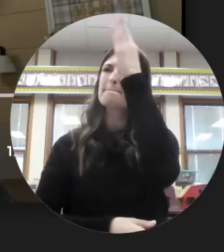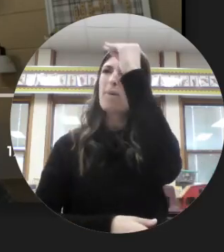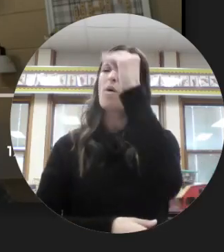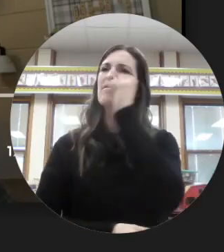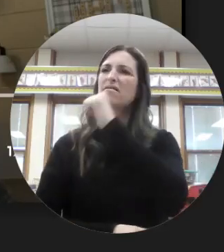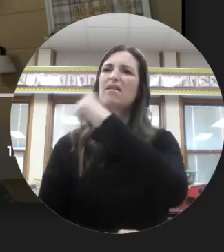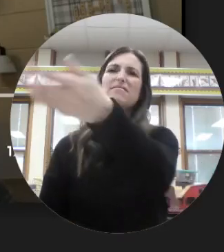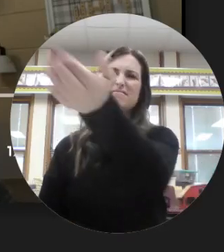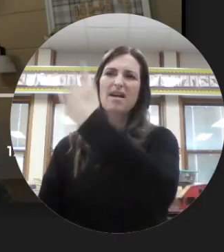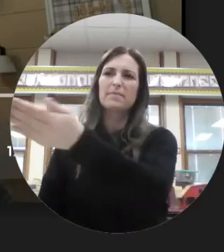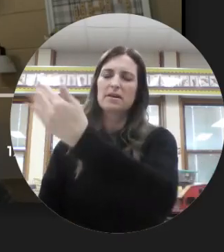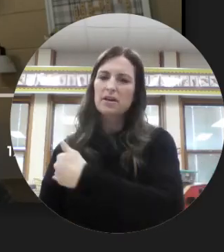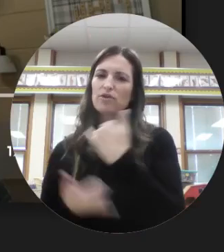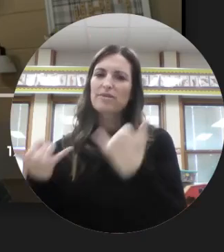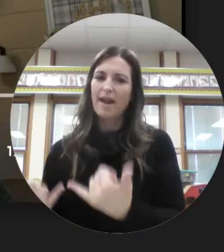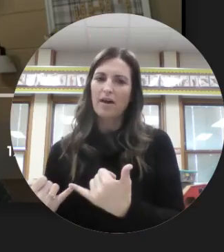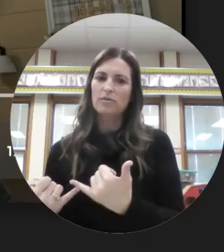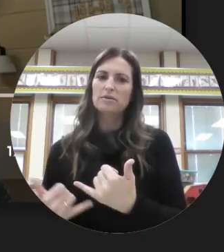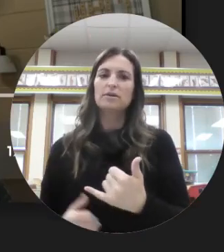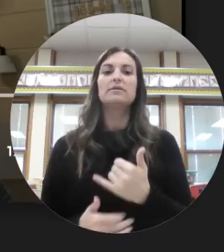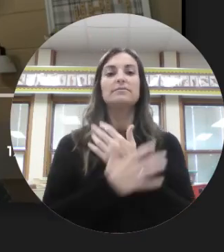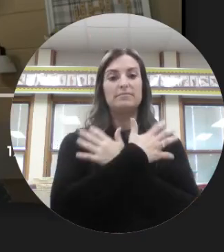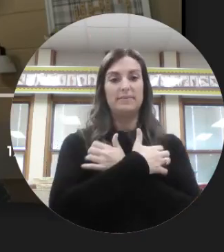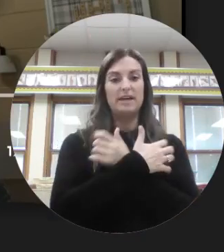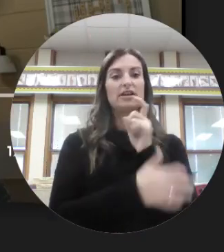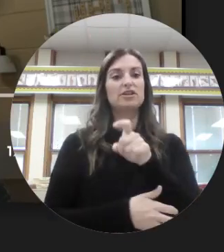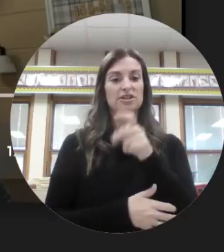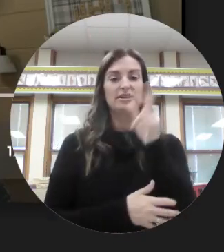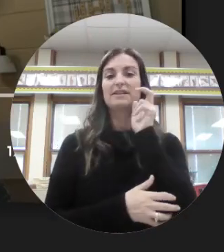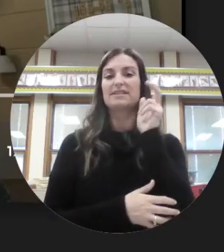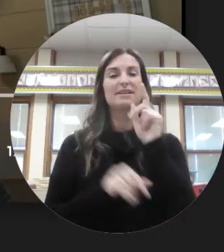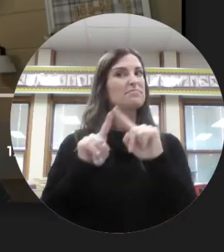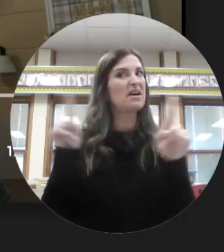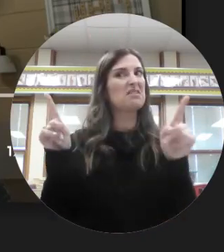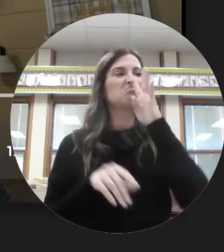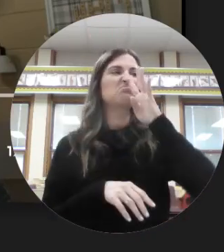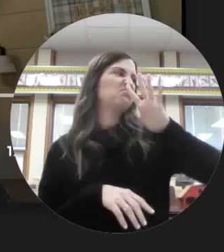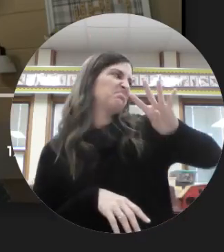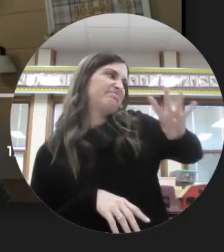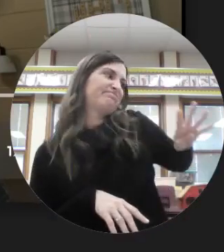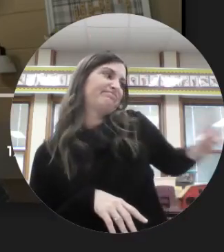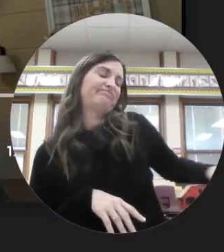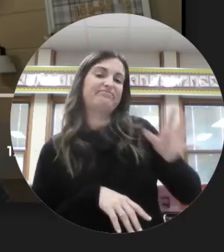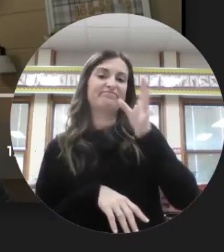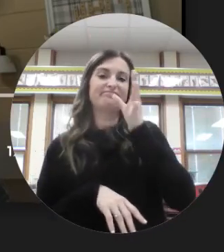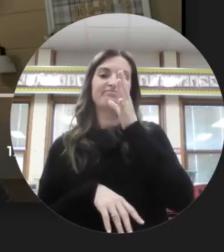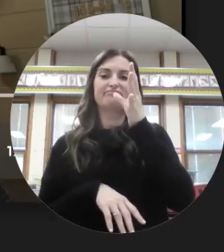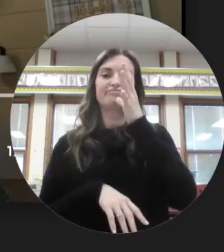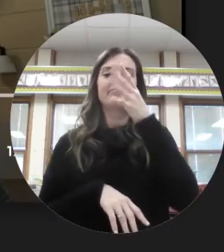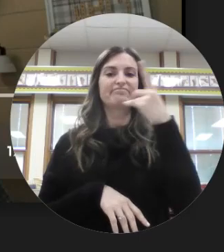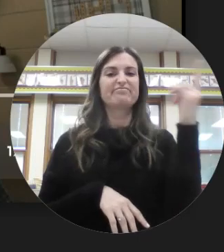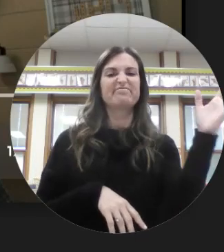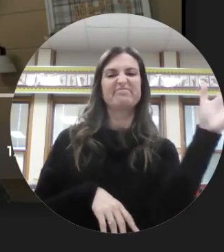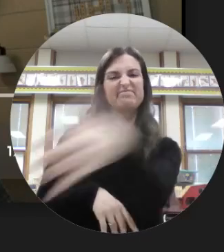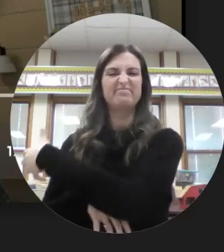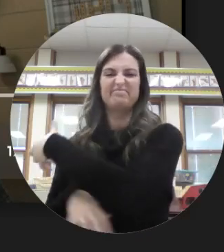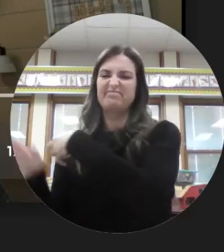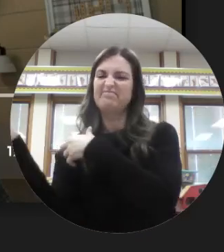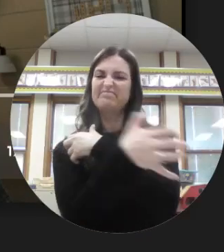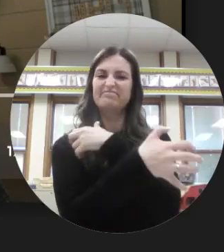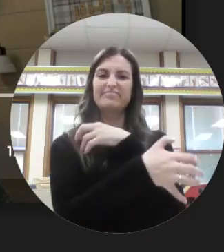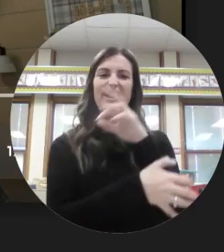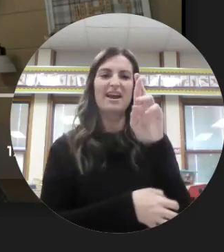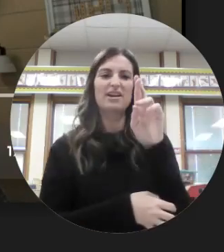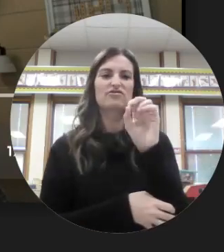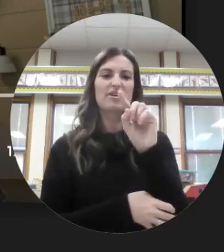this instant! The young bears should have listened to their mother. Instead, they pretended not to hear her. Nettle slashed at Roz's body, and